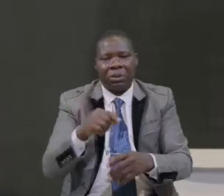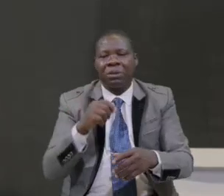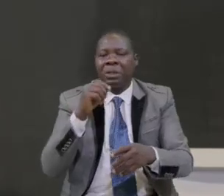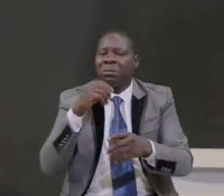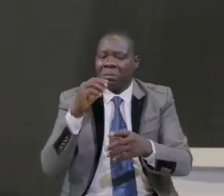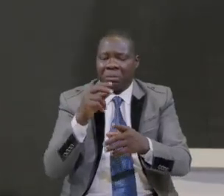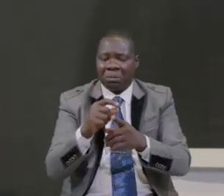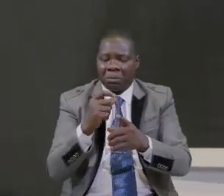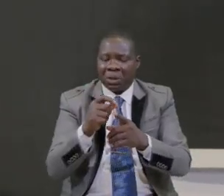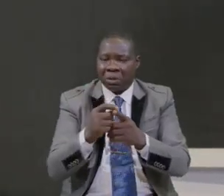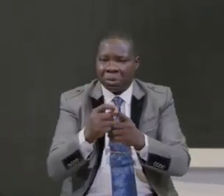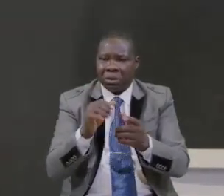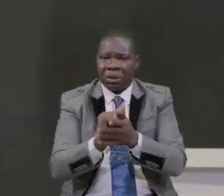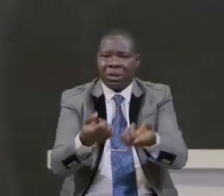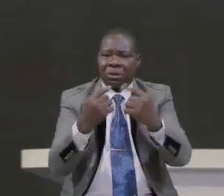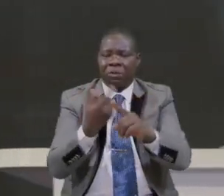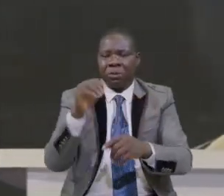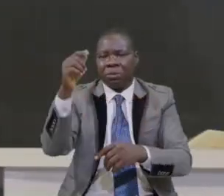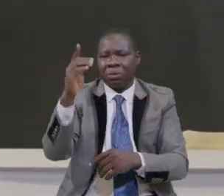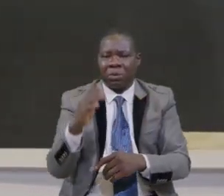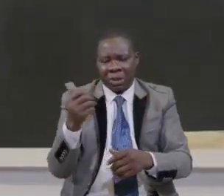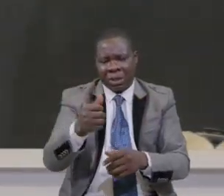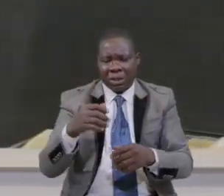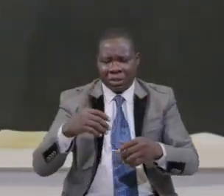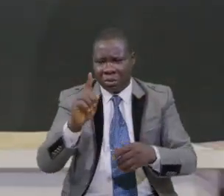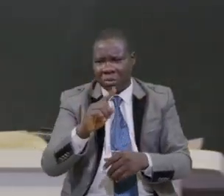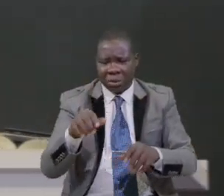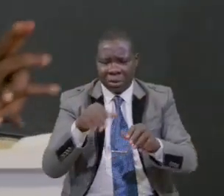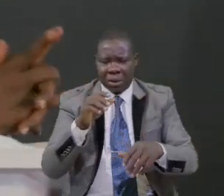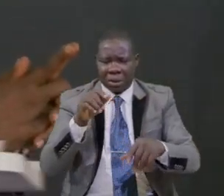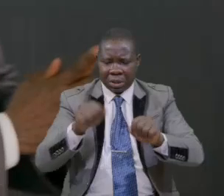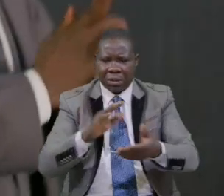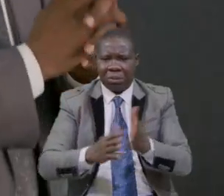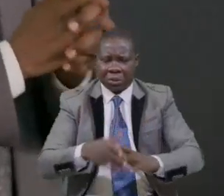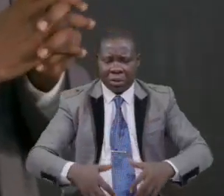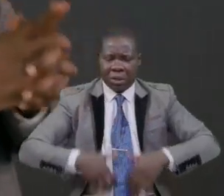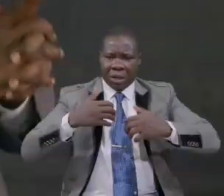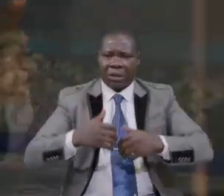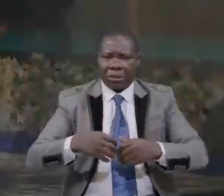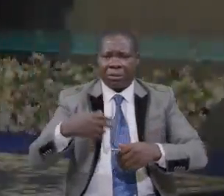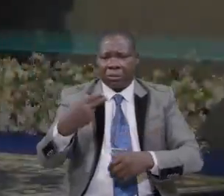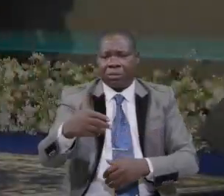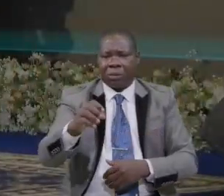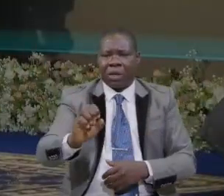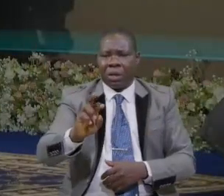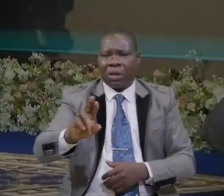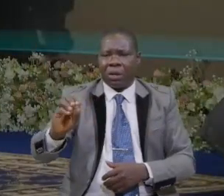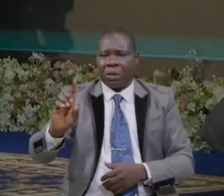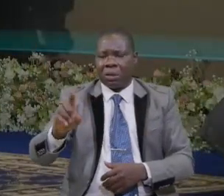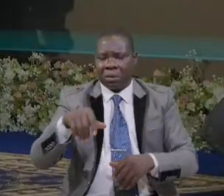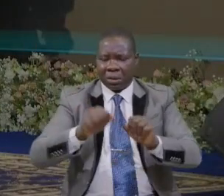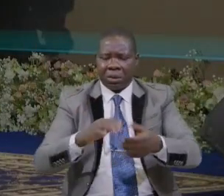Anybody can get angry. Nebuchadnezzar can get angry. Herod can get angry. What God has